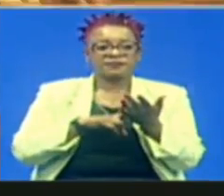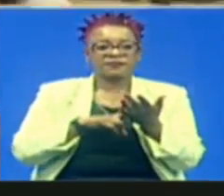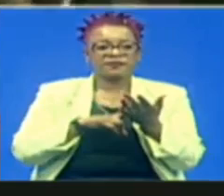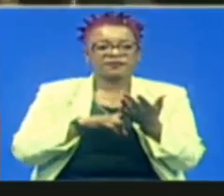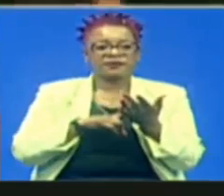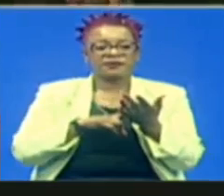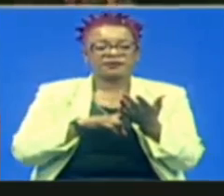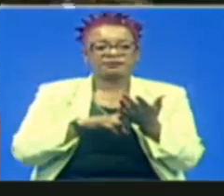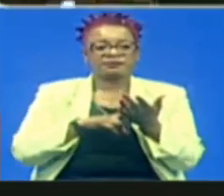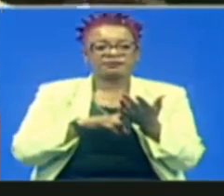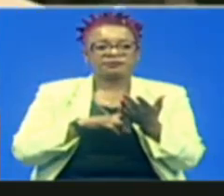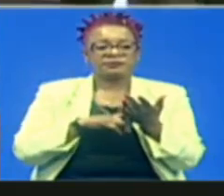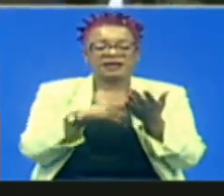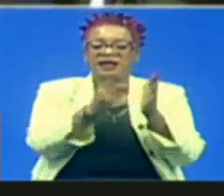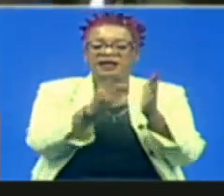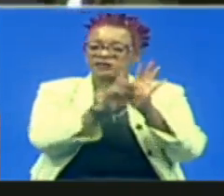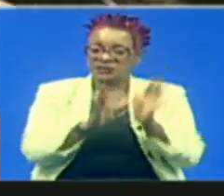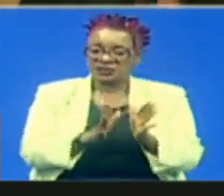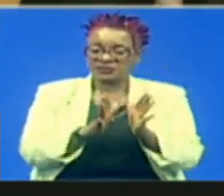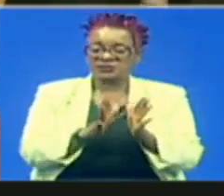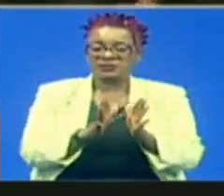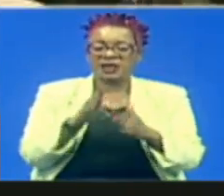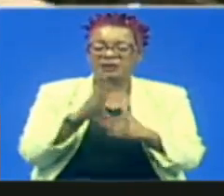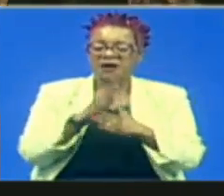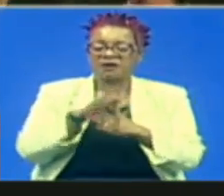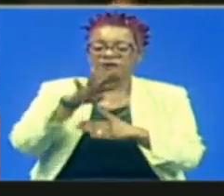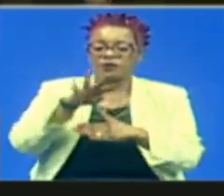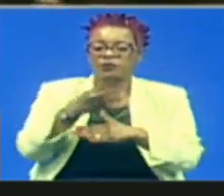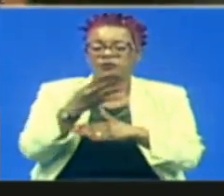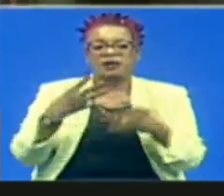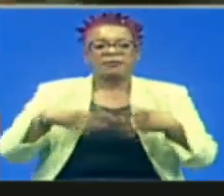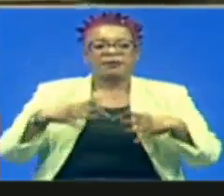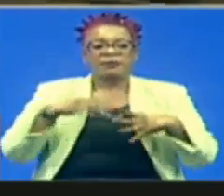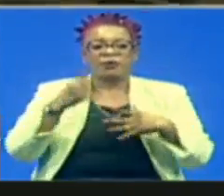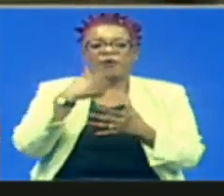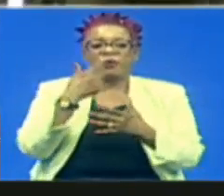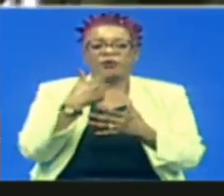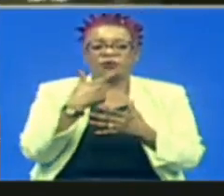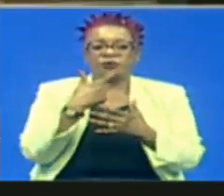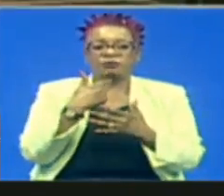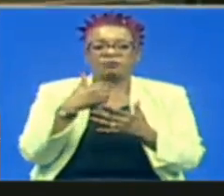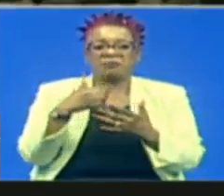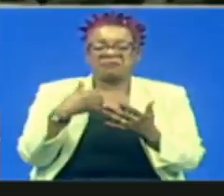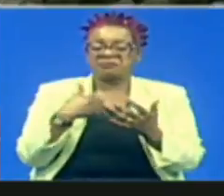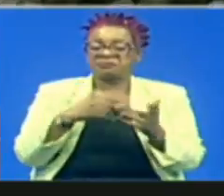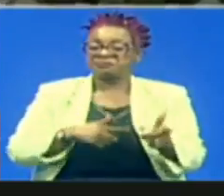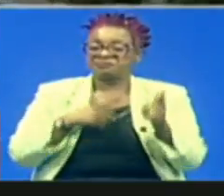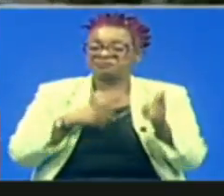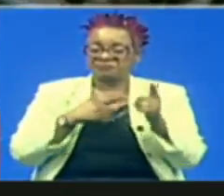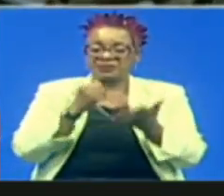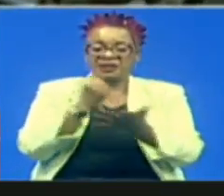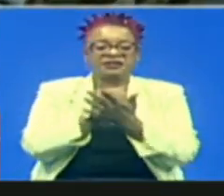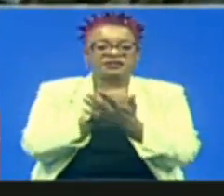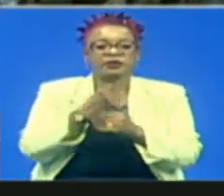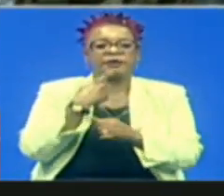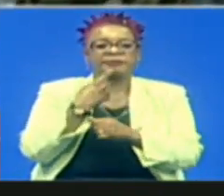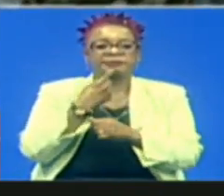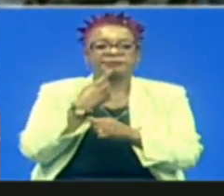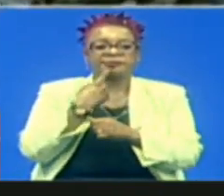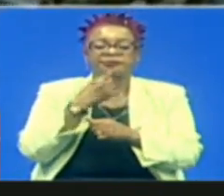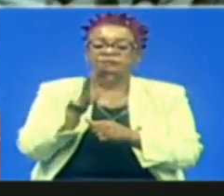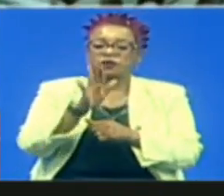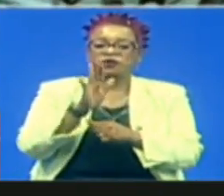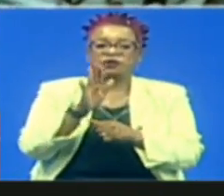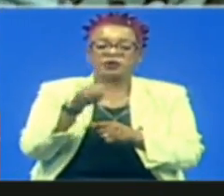The legislators are among 4,000 people who the Firearm Registrations Bureau says the licenses will be